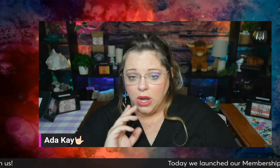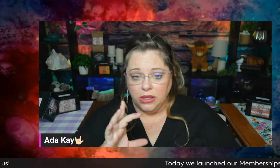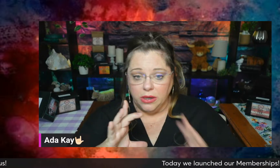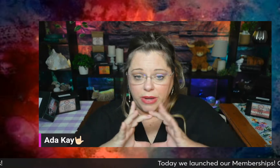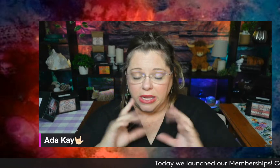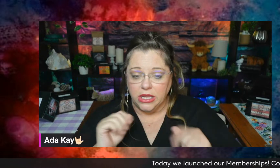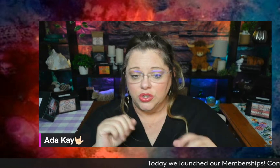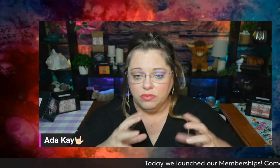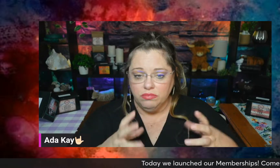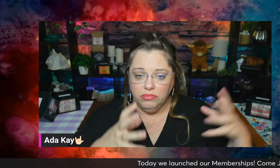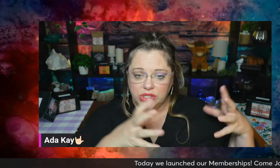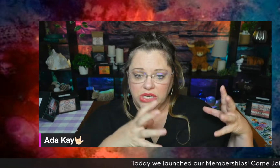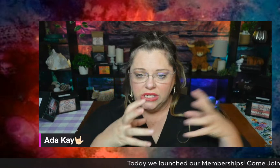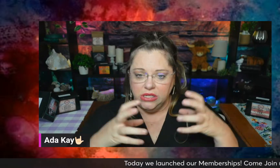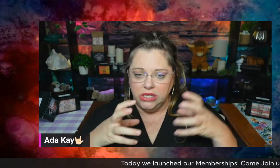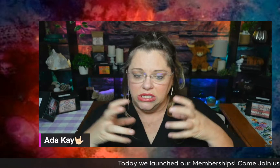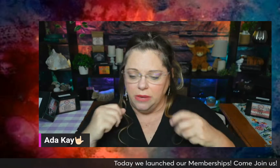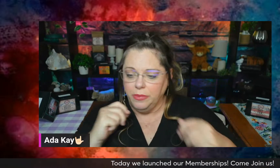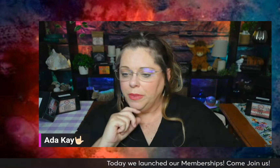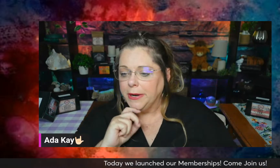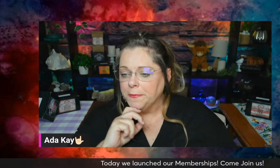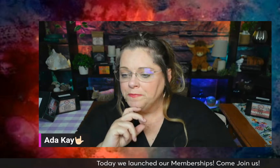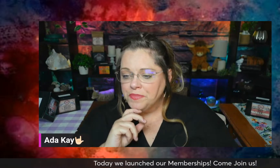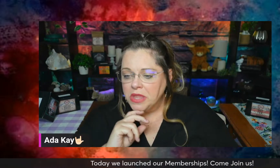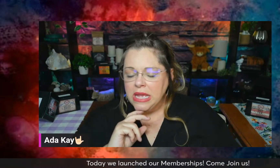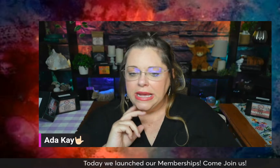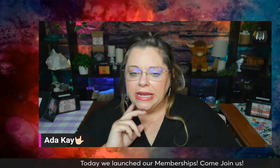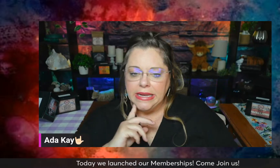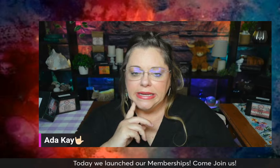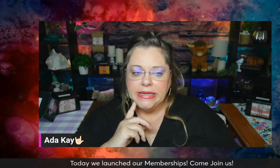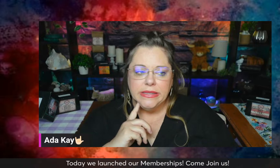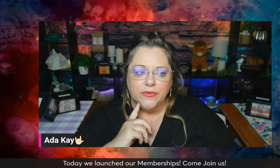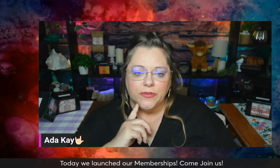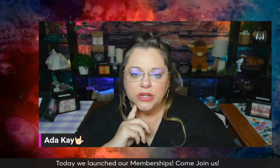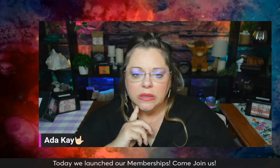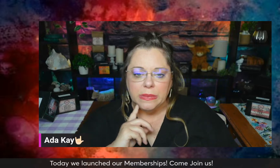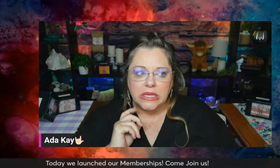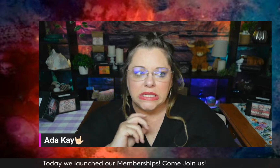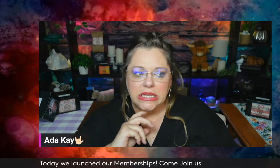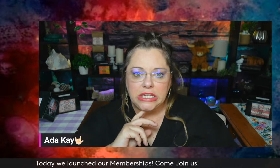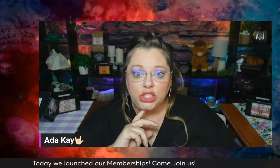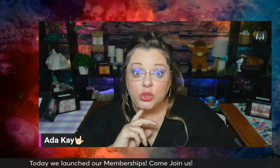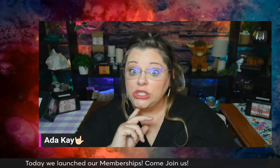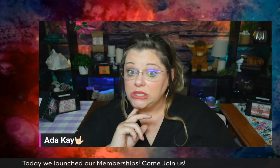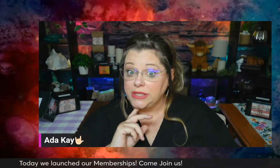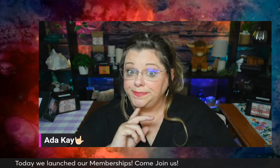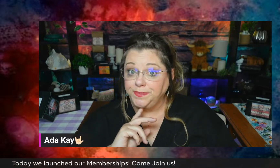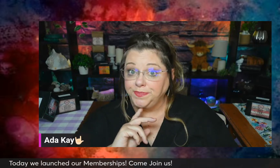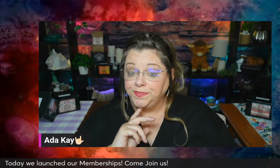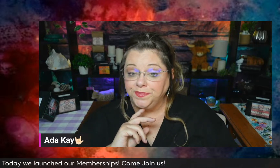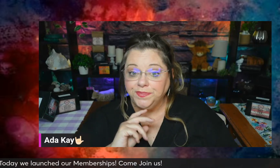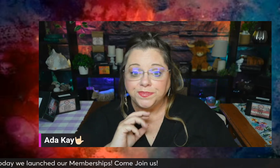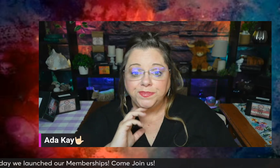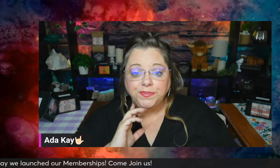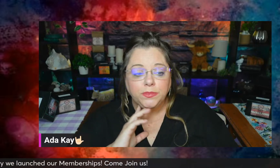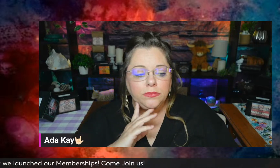for a while in a package because they send the sample pack. And I had a friend come in that uses it.